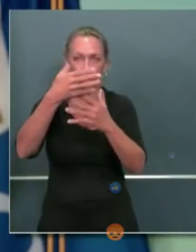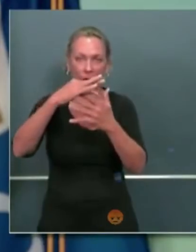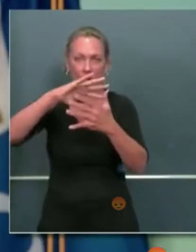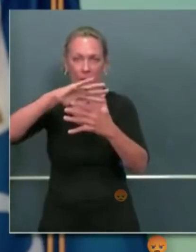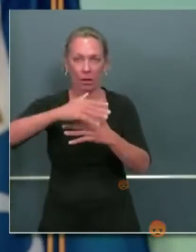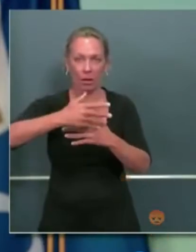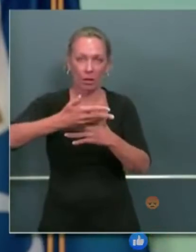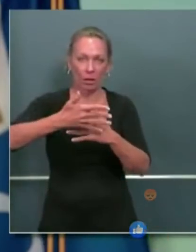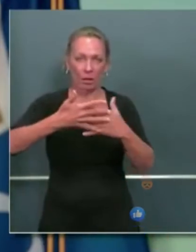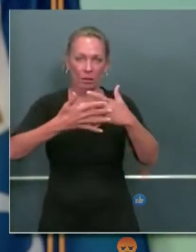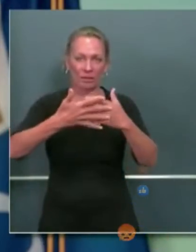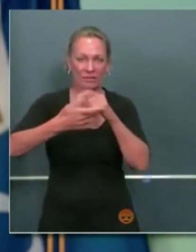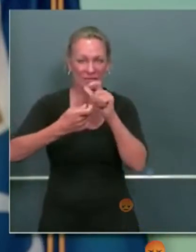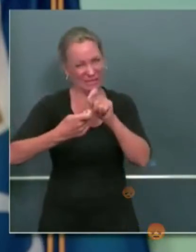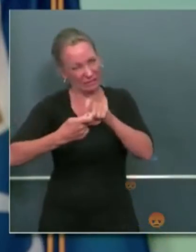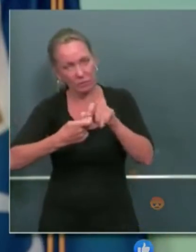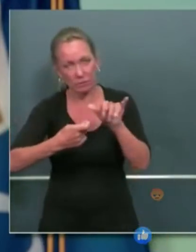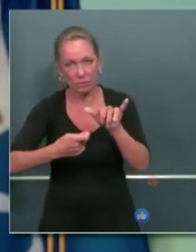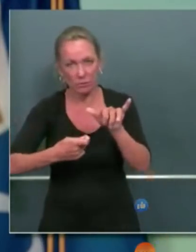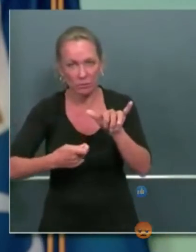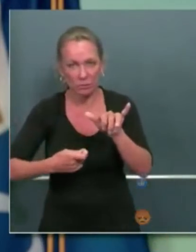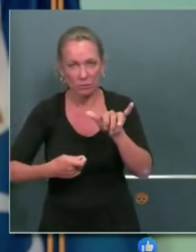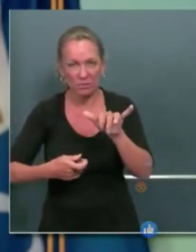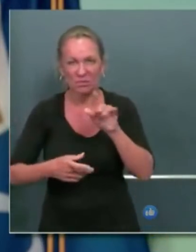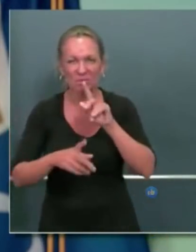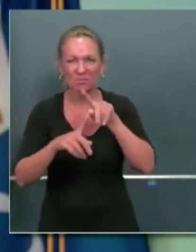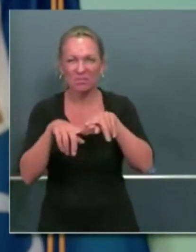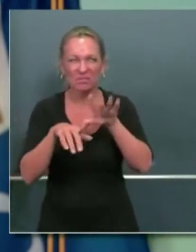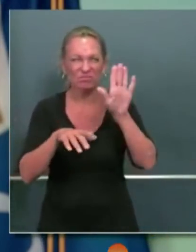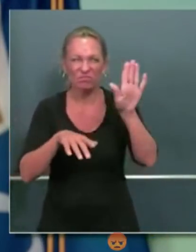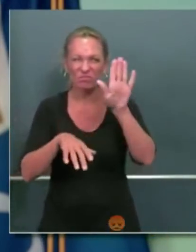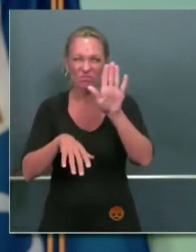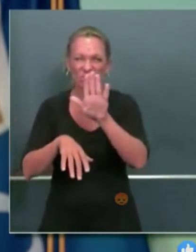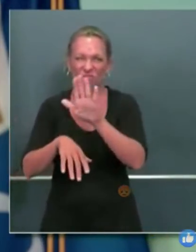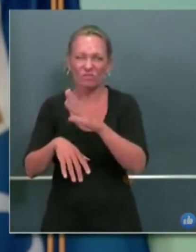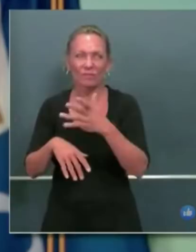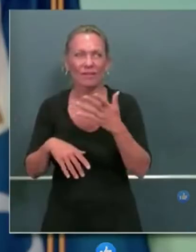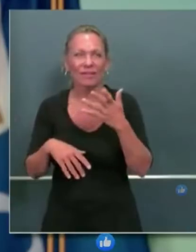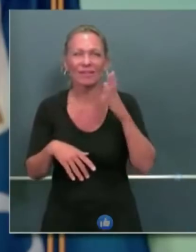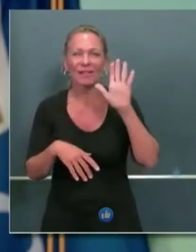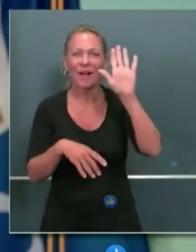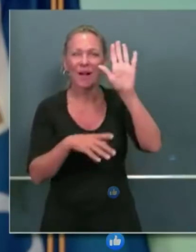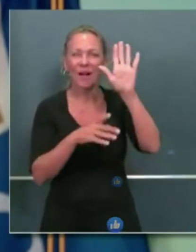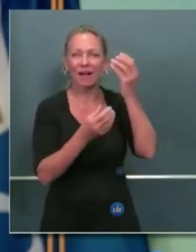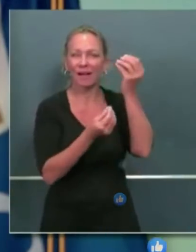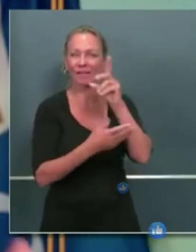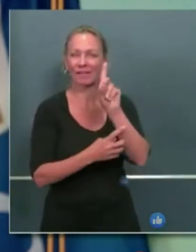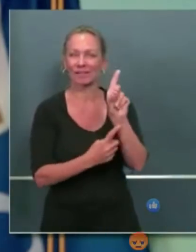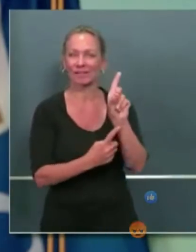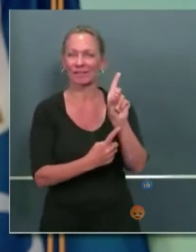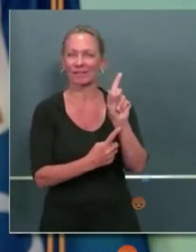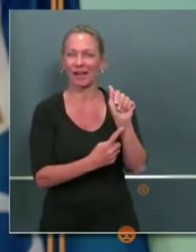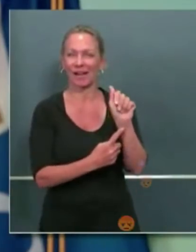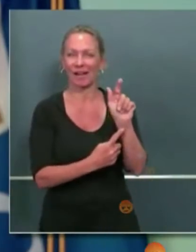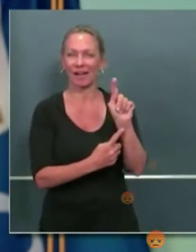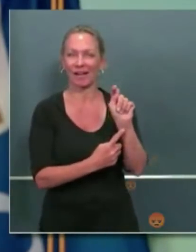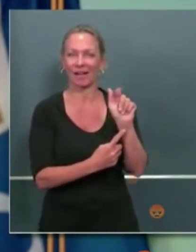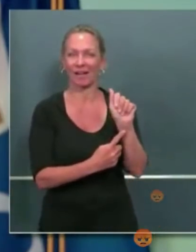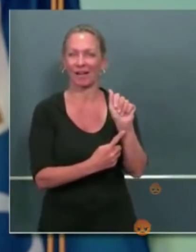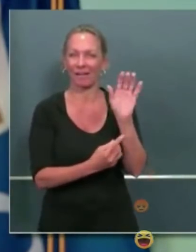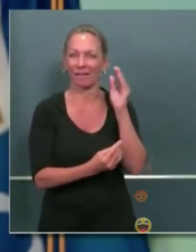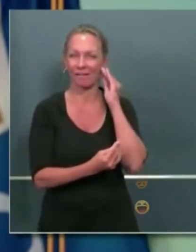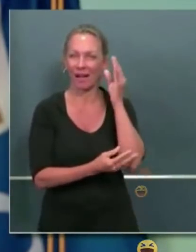based lượng upon đông the quá concerns, we went bắt đầu đóng lại forward bớt. with these 15 counties where we have mandated and